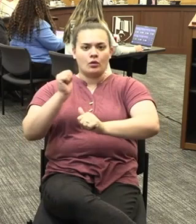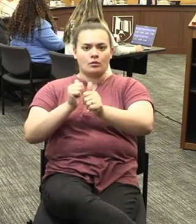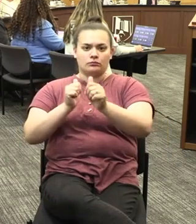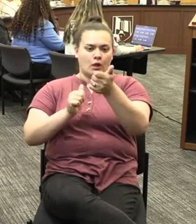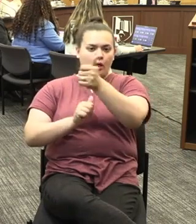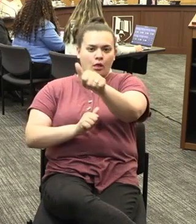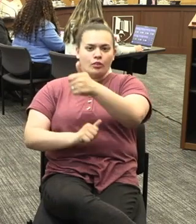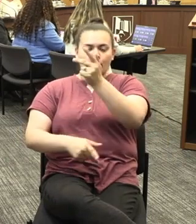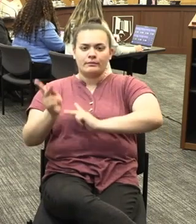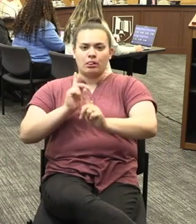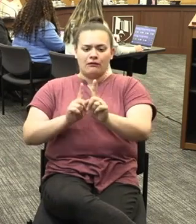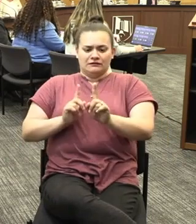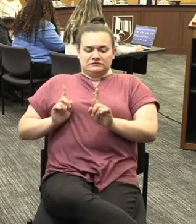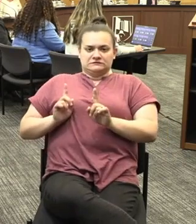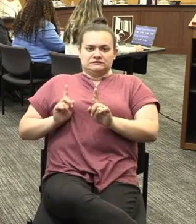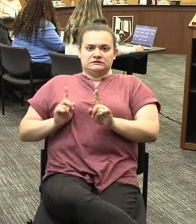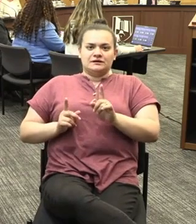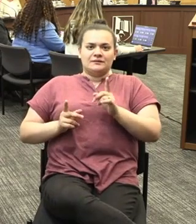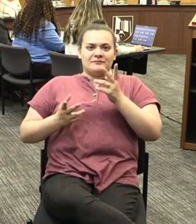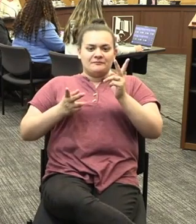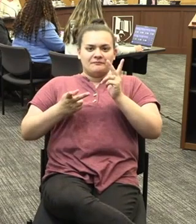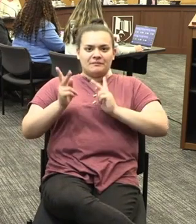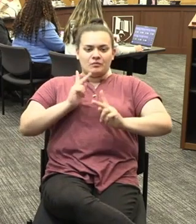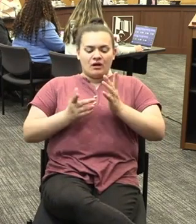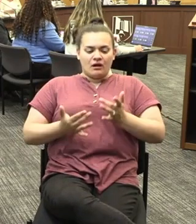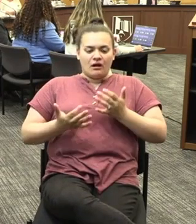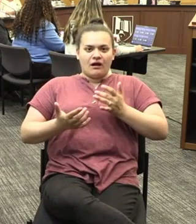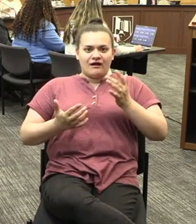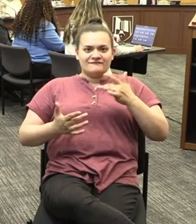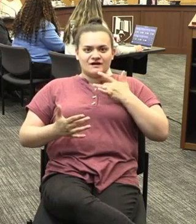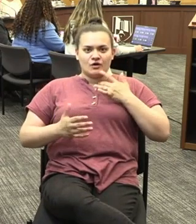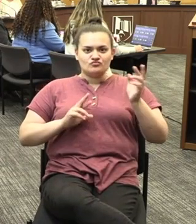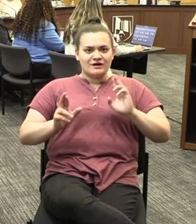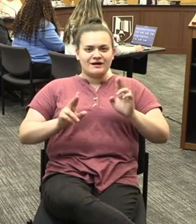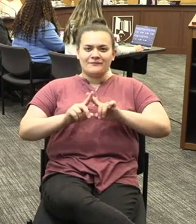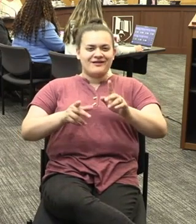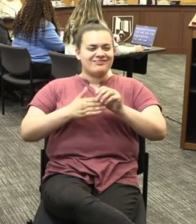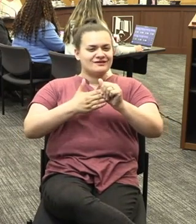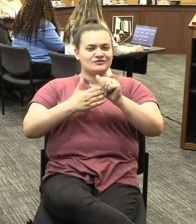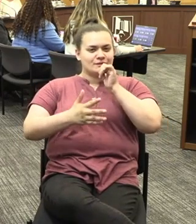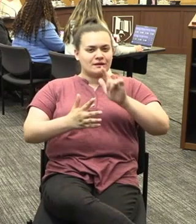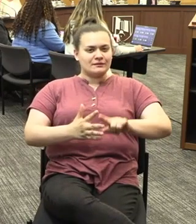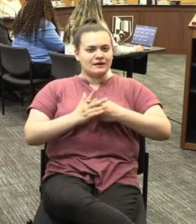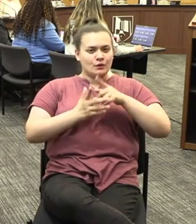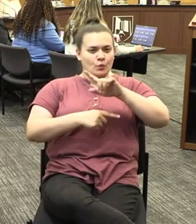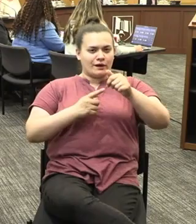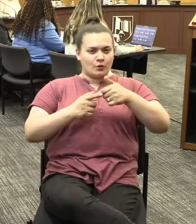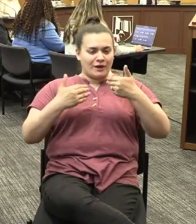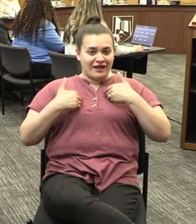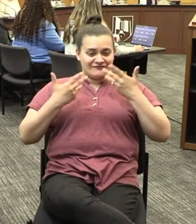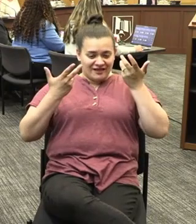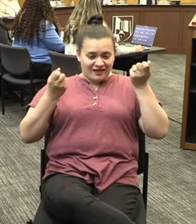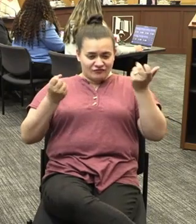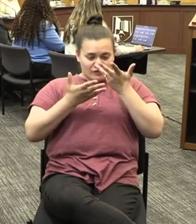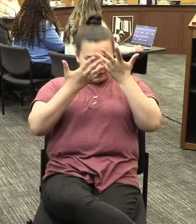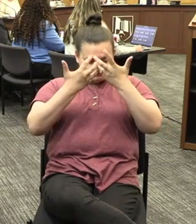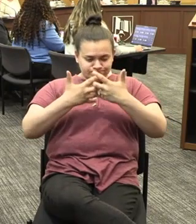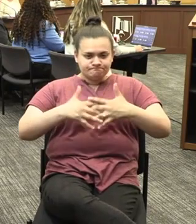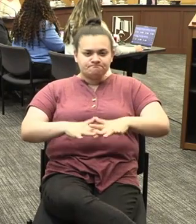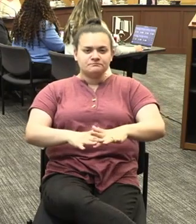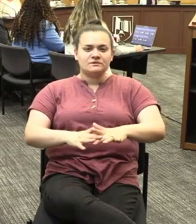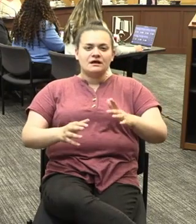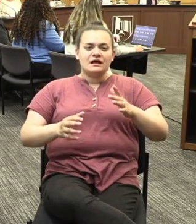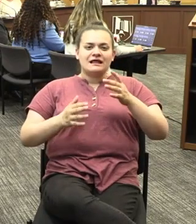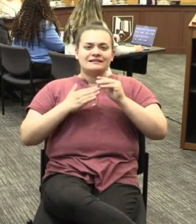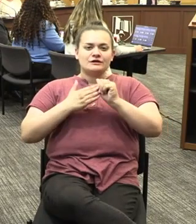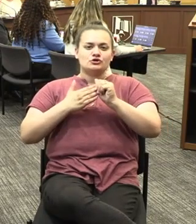their lives waiting until they feel ready. But leadership does not begin when you have all the answers. Leadership